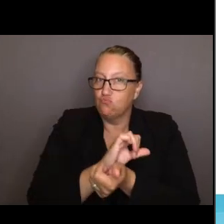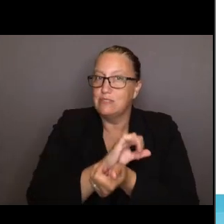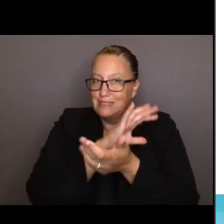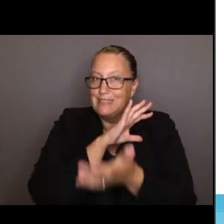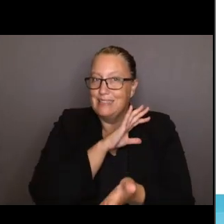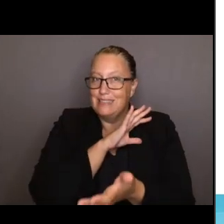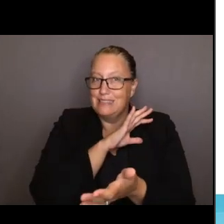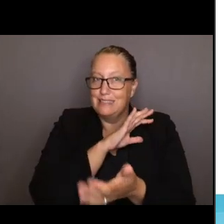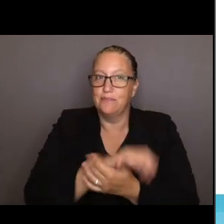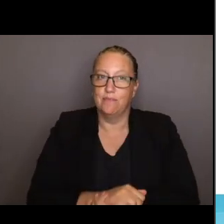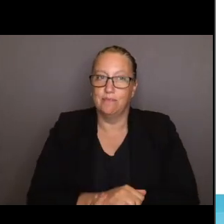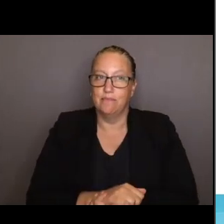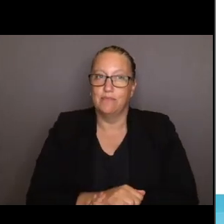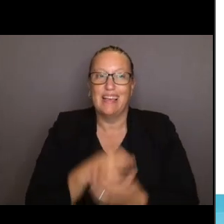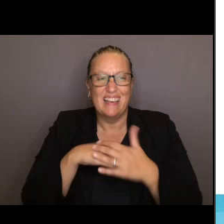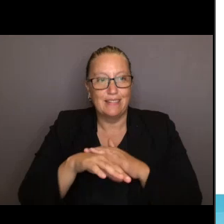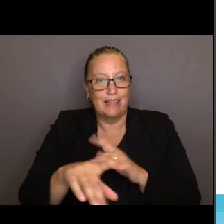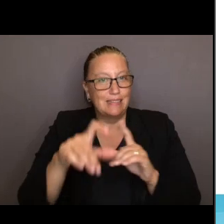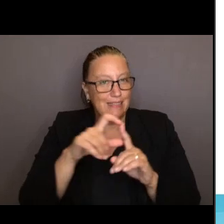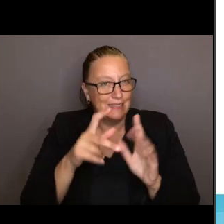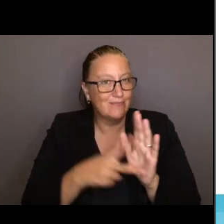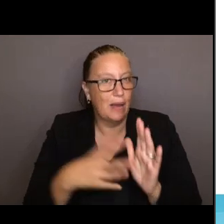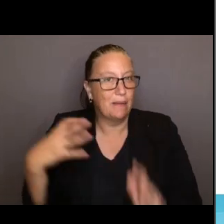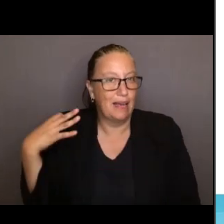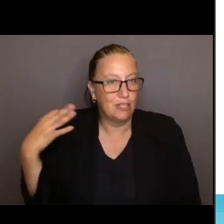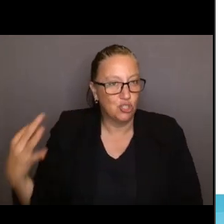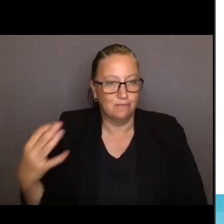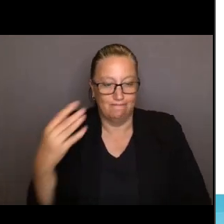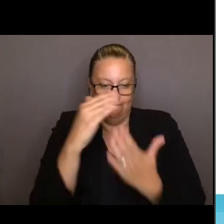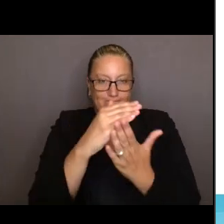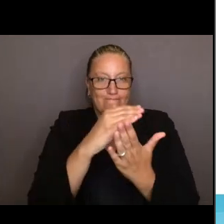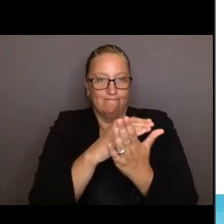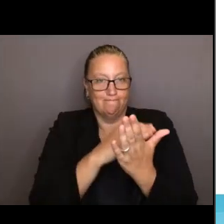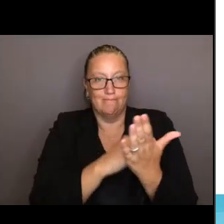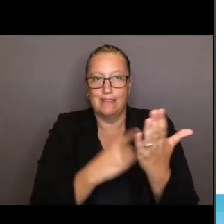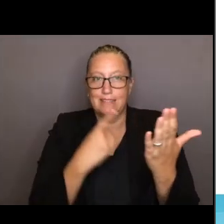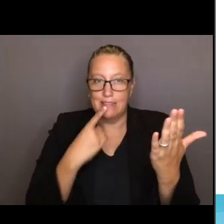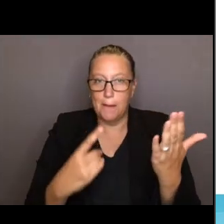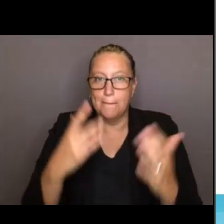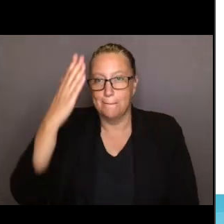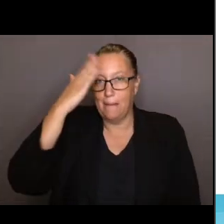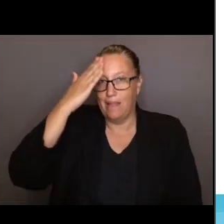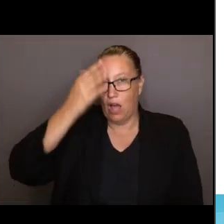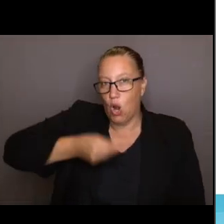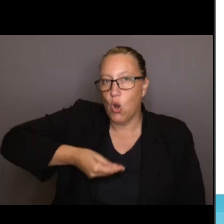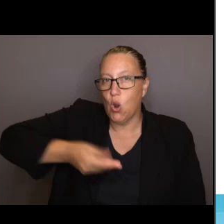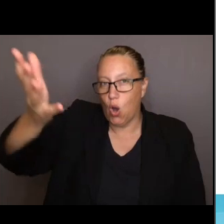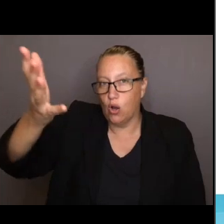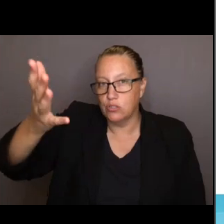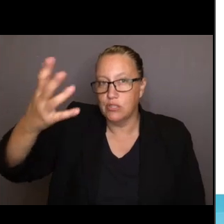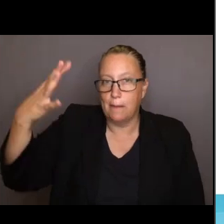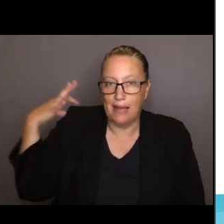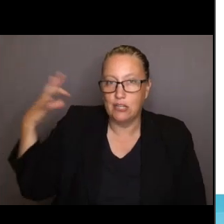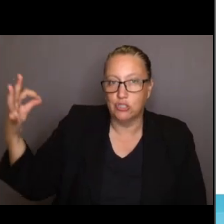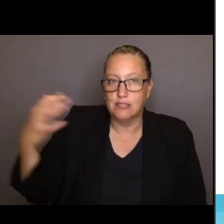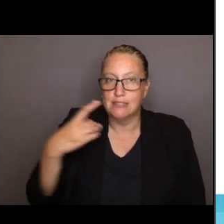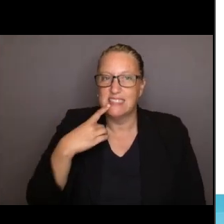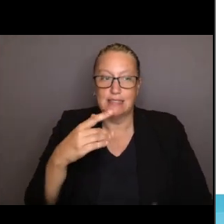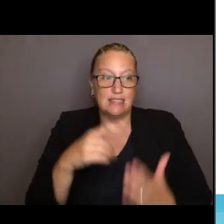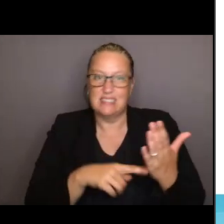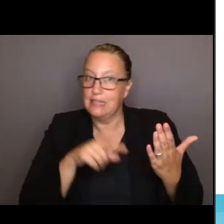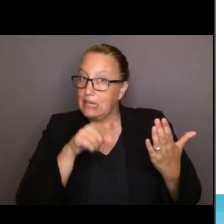and in that domestic violence application, it clearly outlined, the mother lodged the application and it clearly outlined he is not